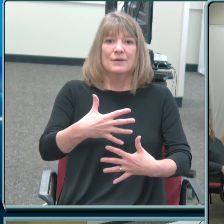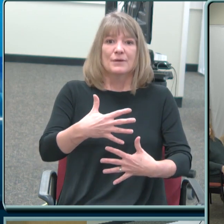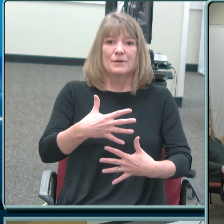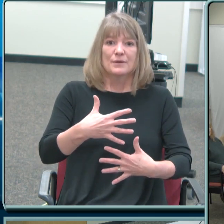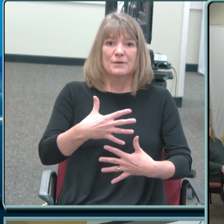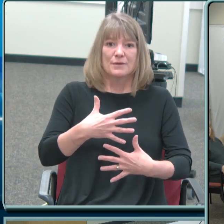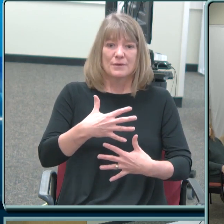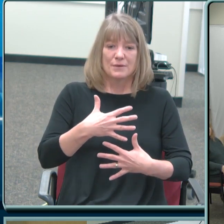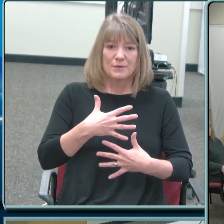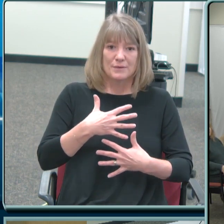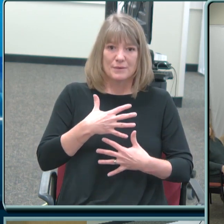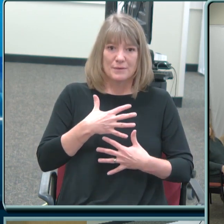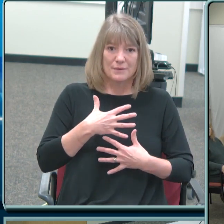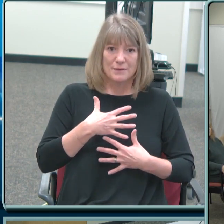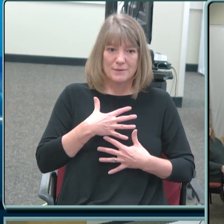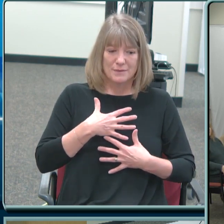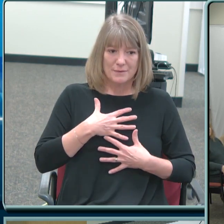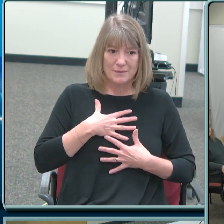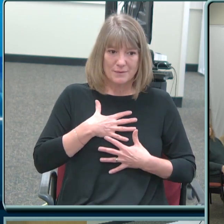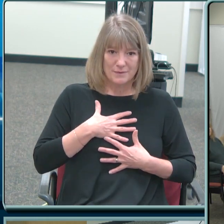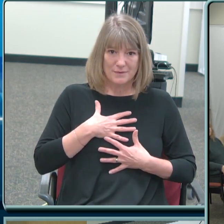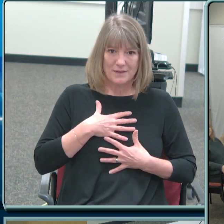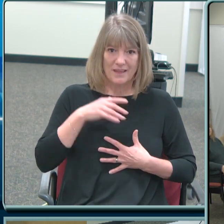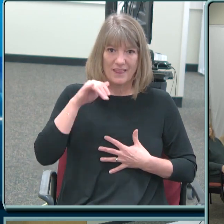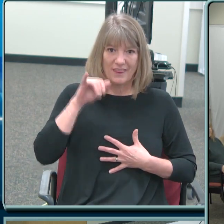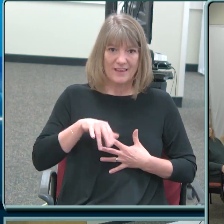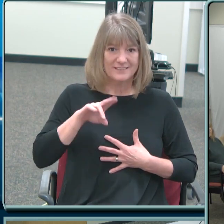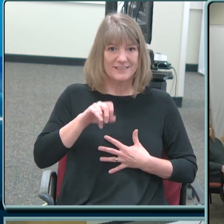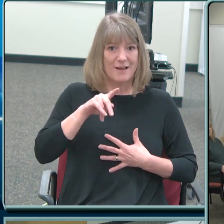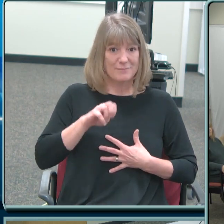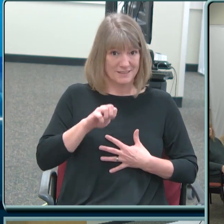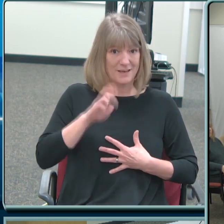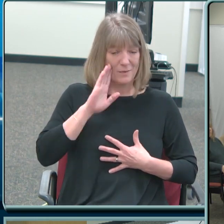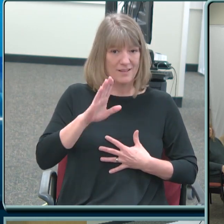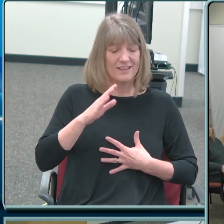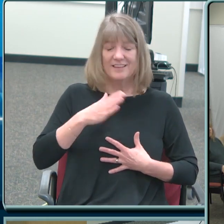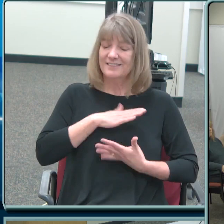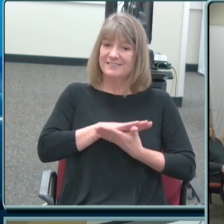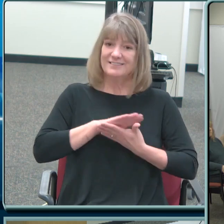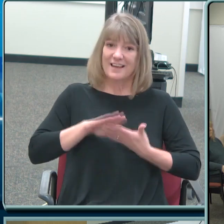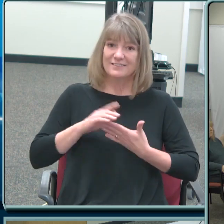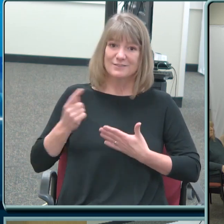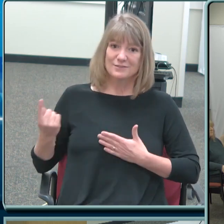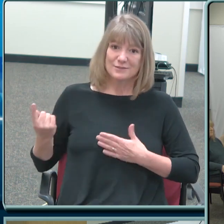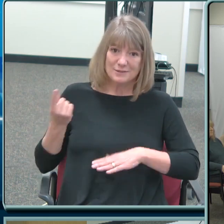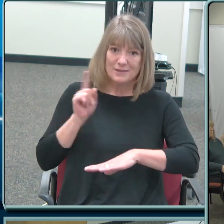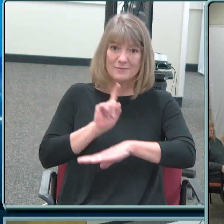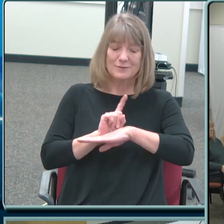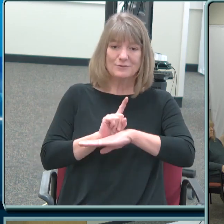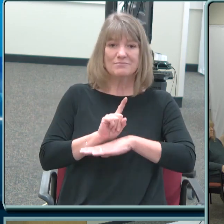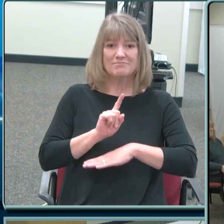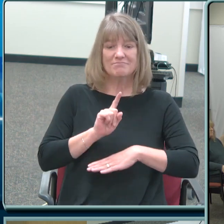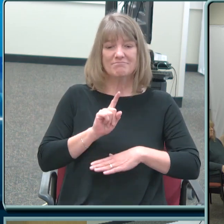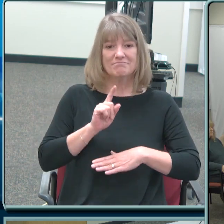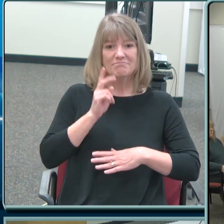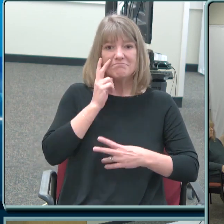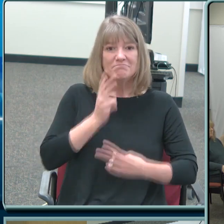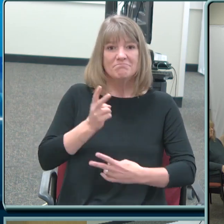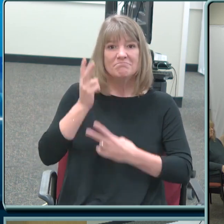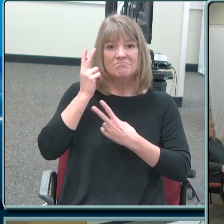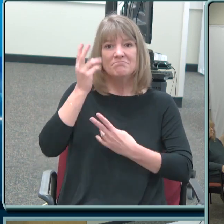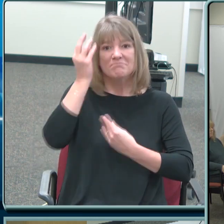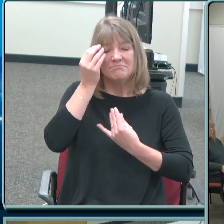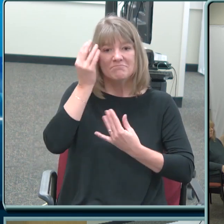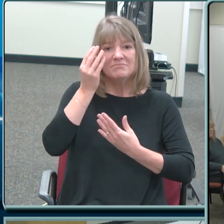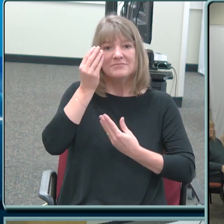and a big breath out, because that's about what this update represents. So it's nice to be coming to you with some sort of a little reflective information